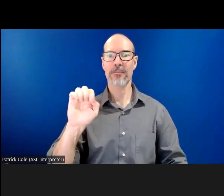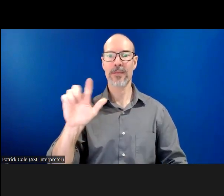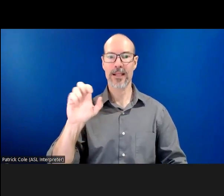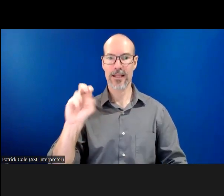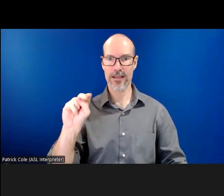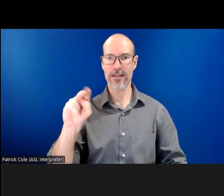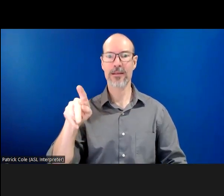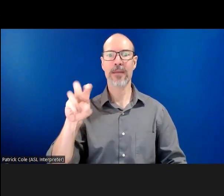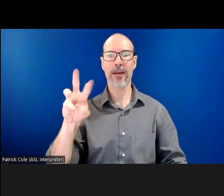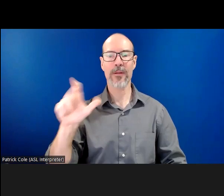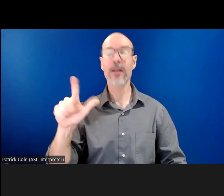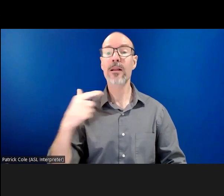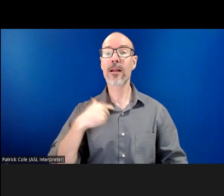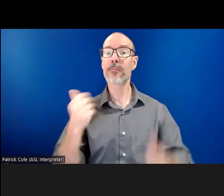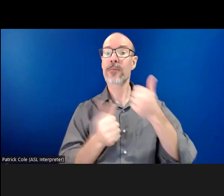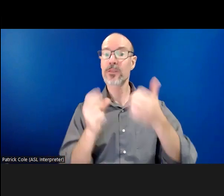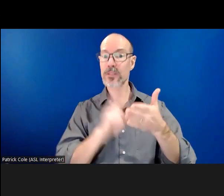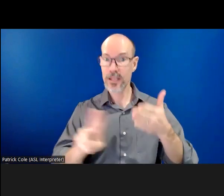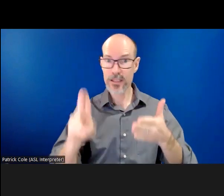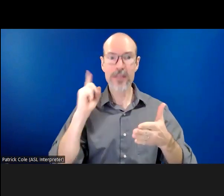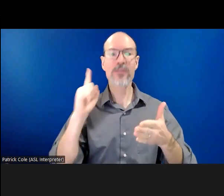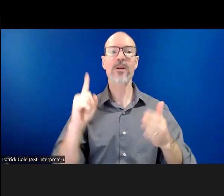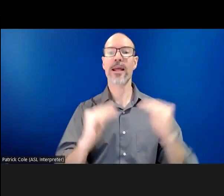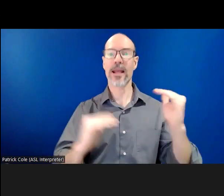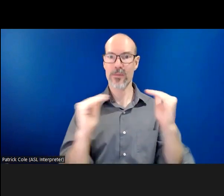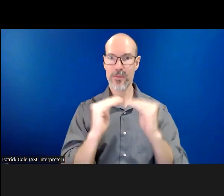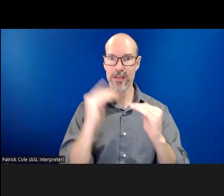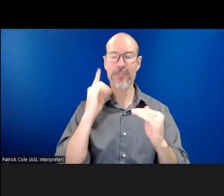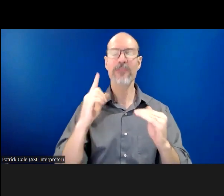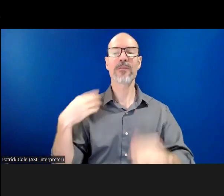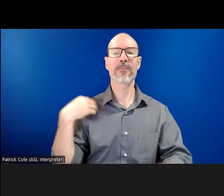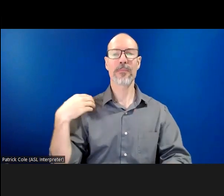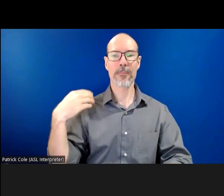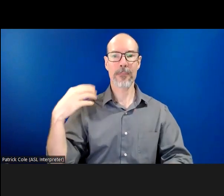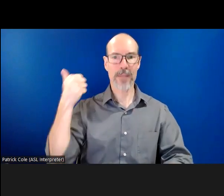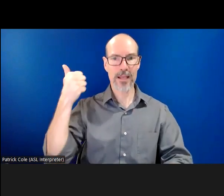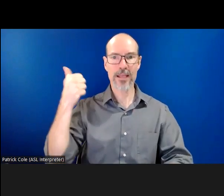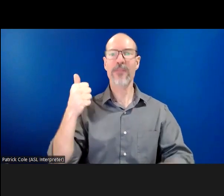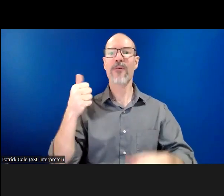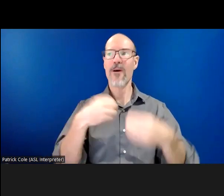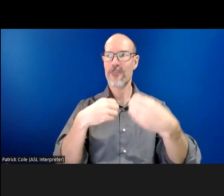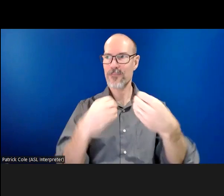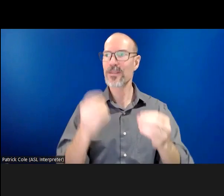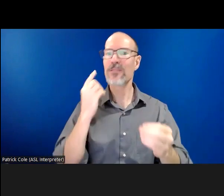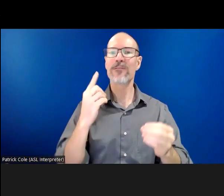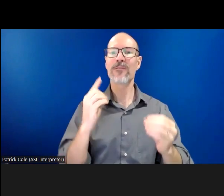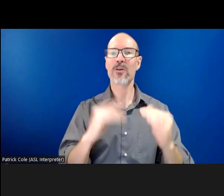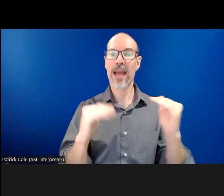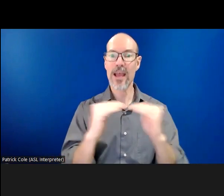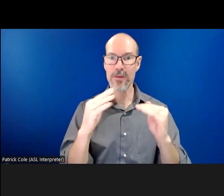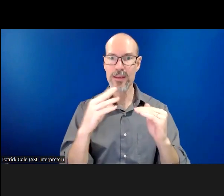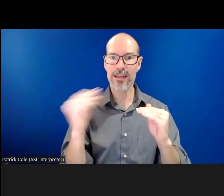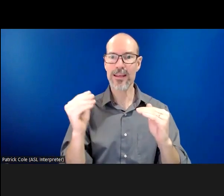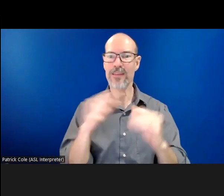Justice and Equity for the Massachusetts Executive Office of Energy and Environmental Affairs. And before we